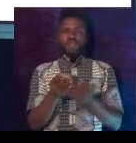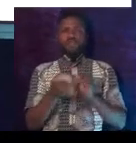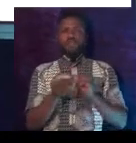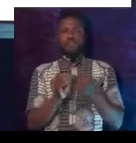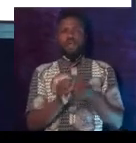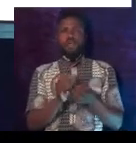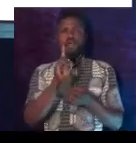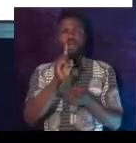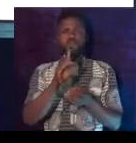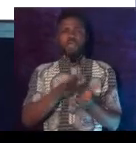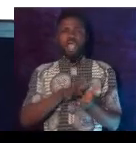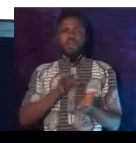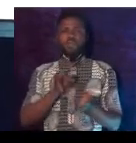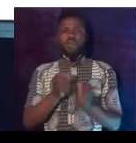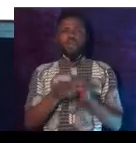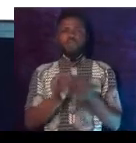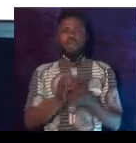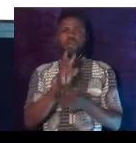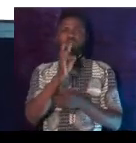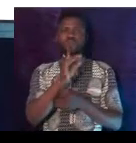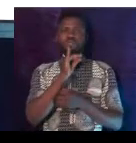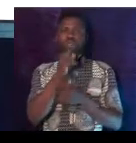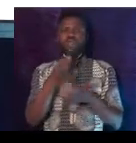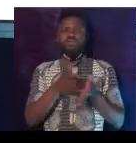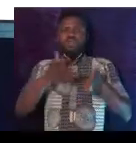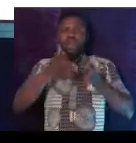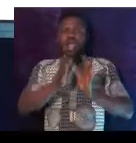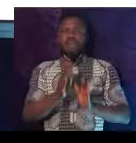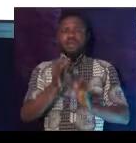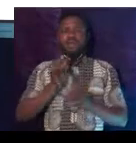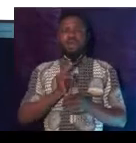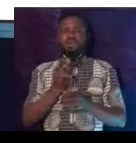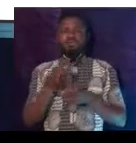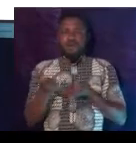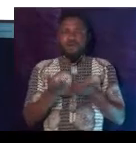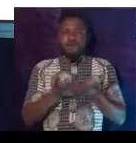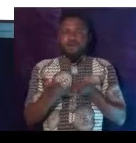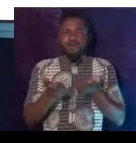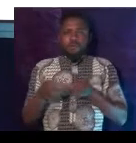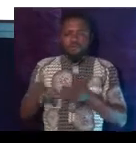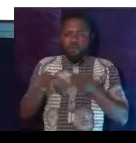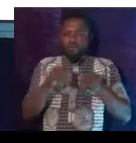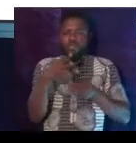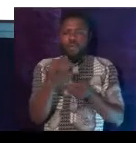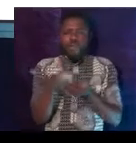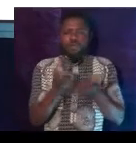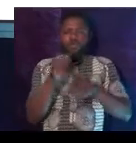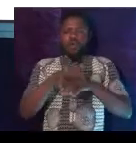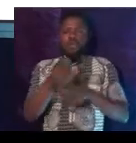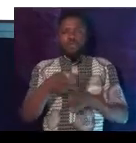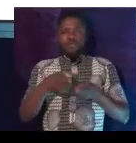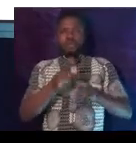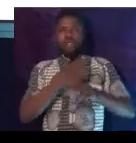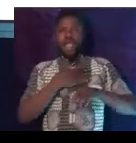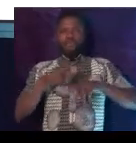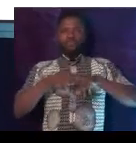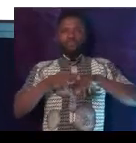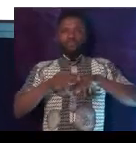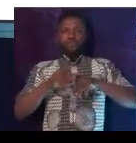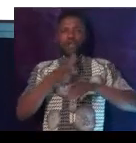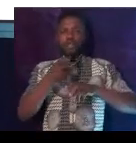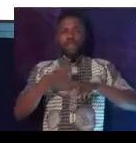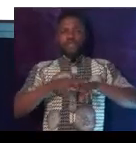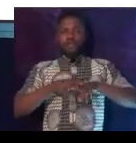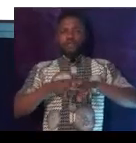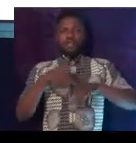that's number 1 advantage. The second one is this: it allows for movement of vehicles on the road and trains on